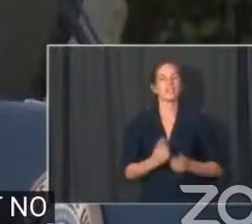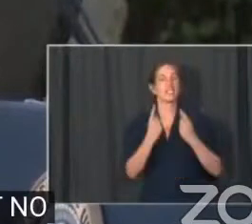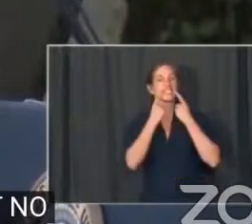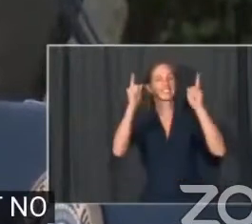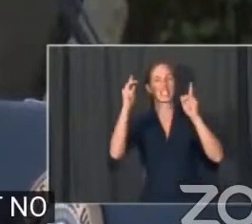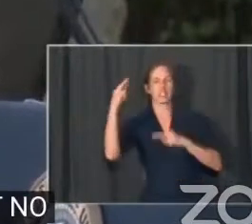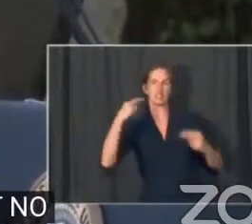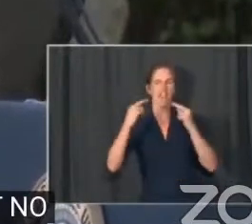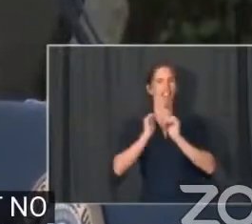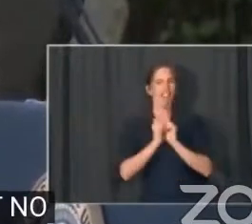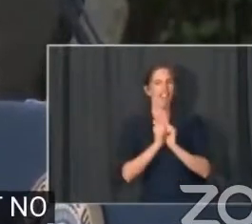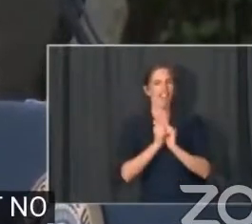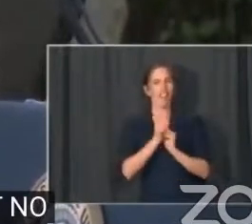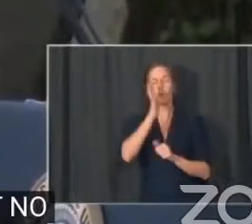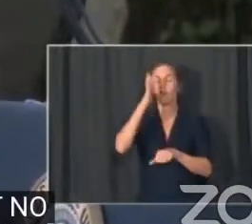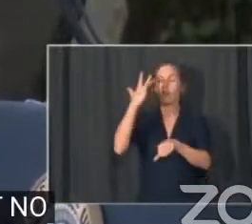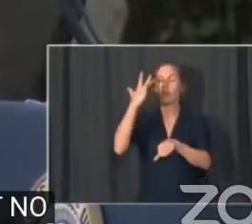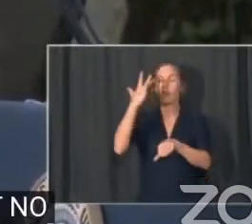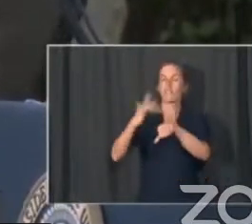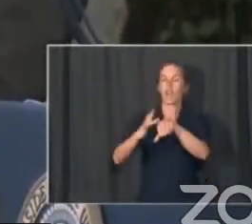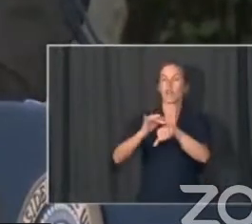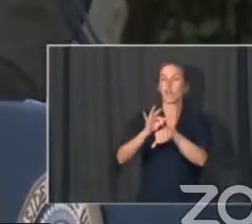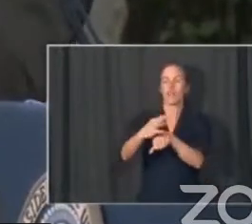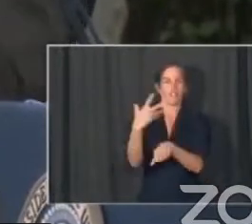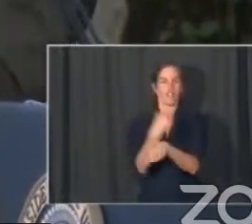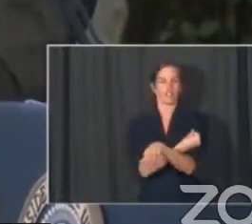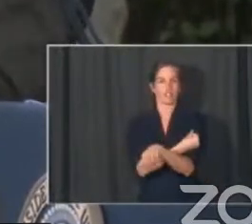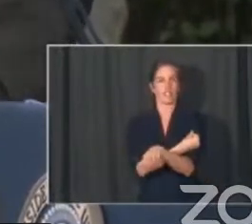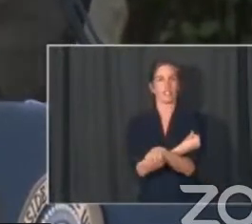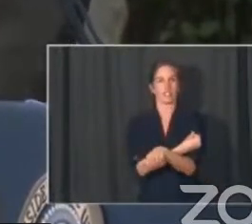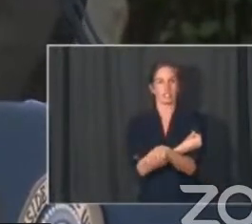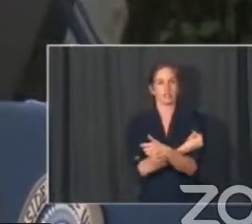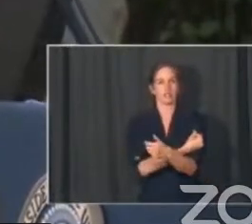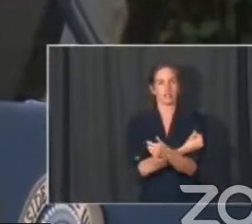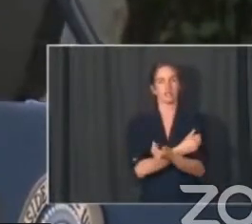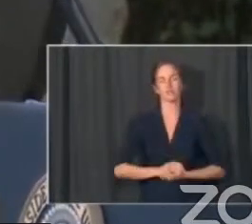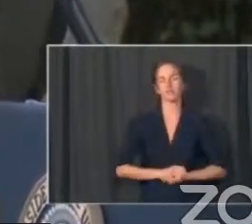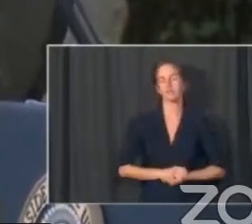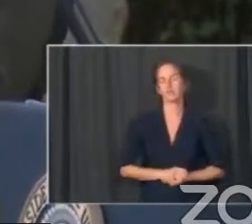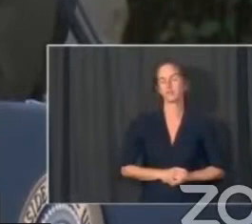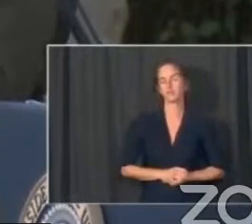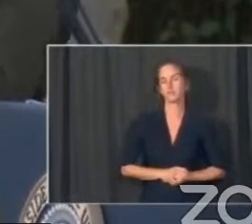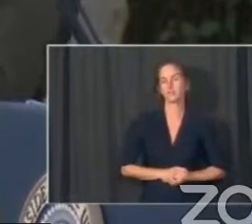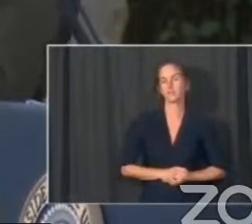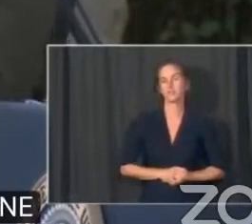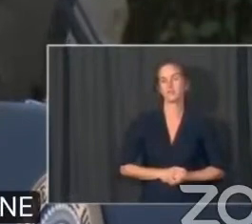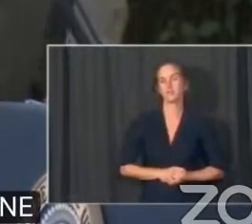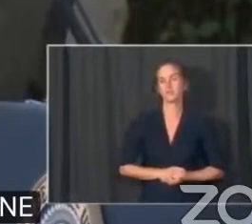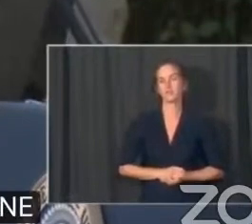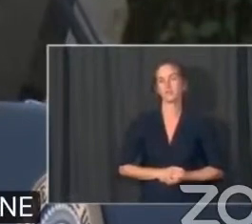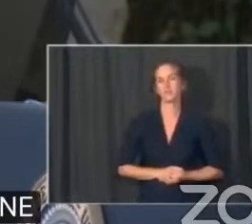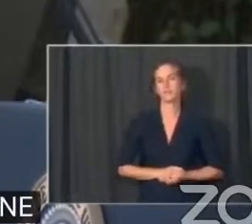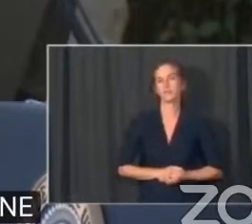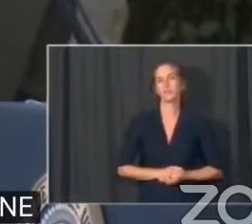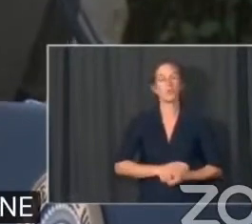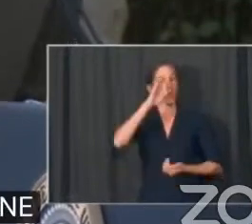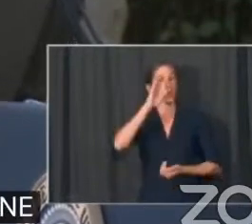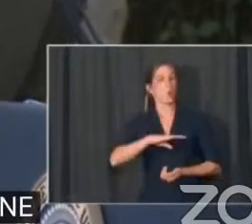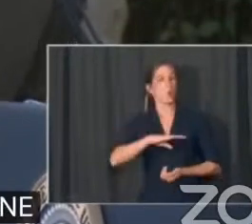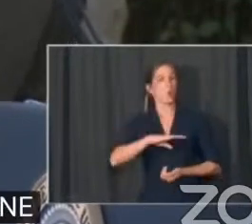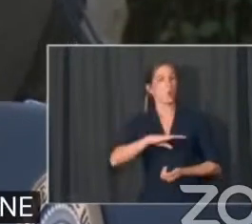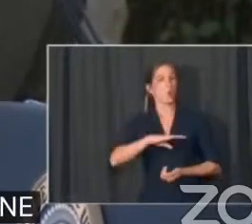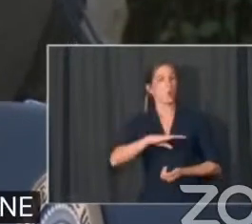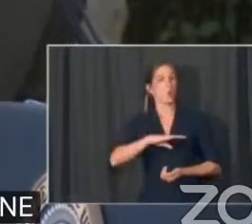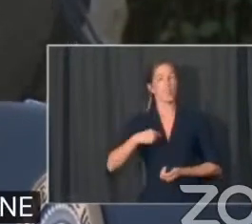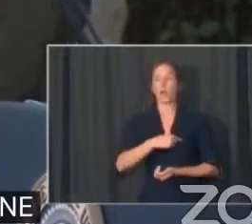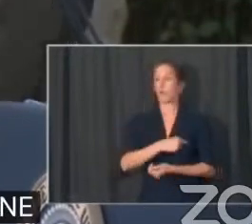esparcirla availability exponencialmente of the en todo el vaccine país, as lugares de shots izquierda o go de in derecha. arms. Al final del día, nuestro It is the éxito es partnerships we have poder hacerla